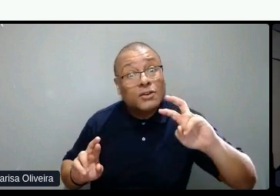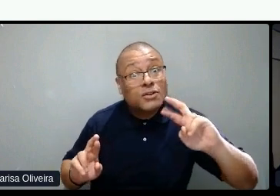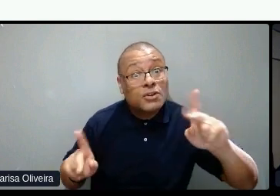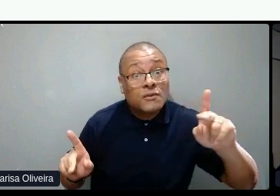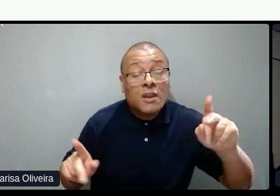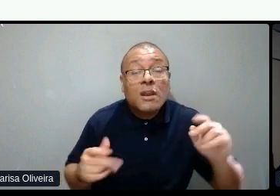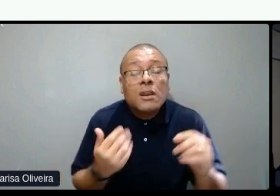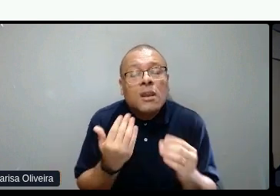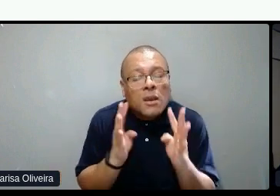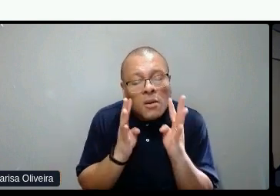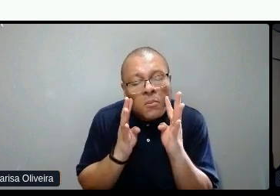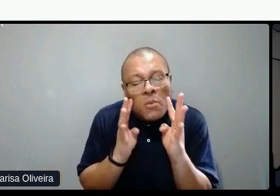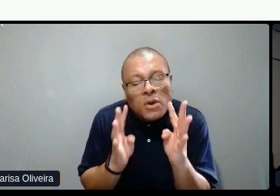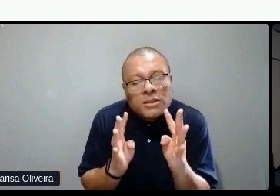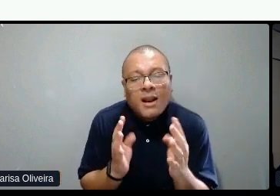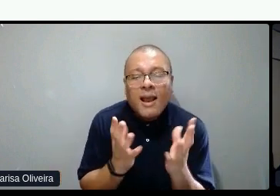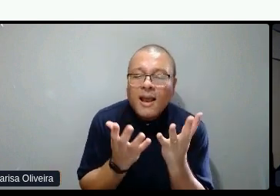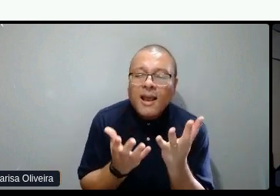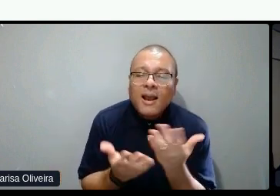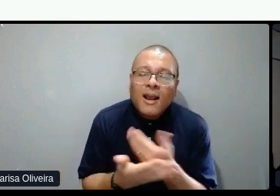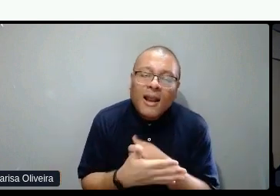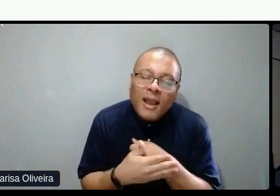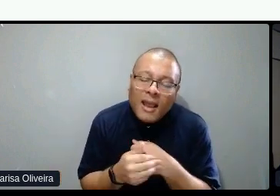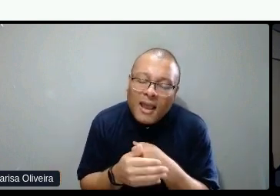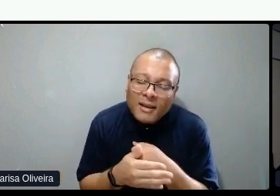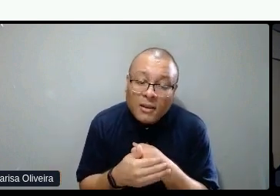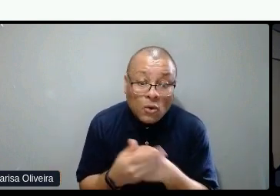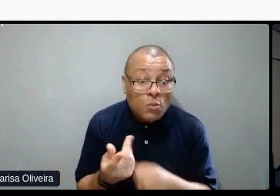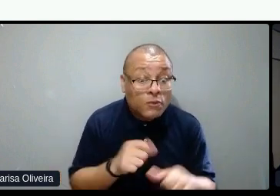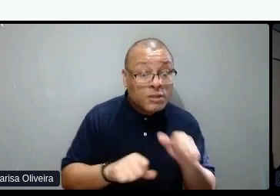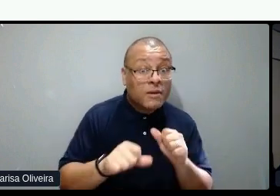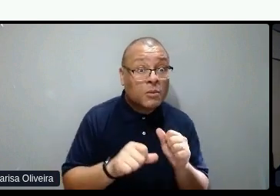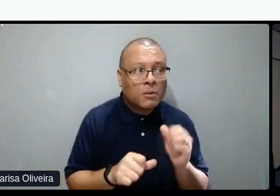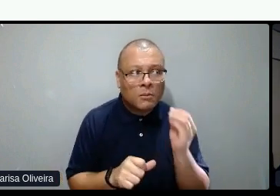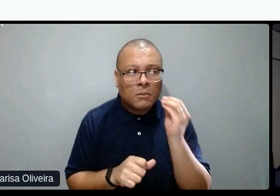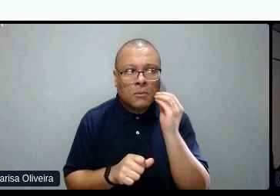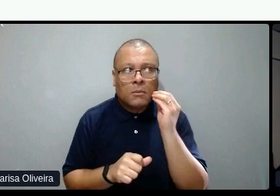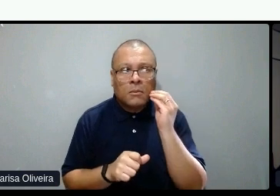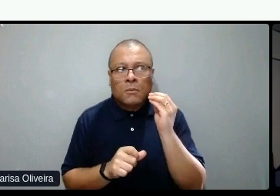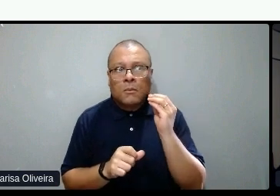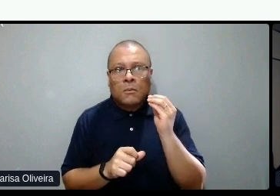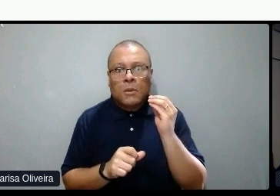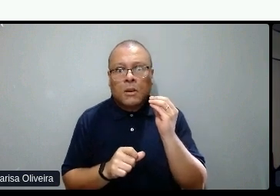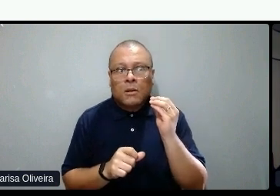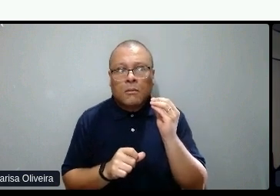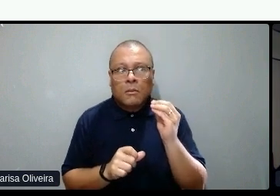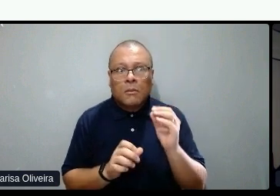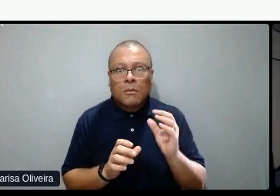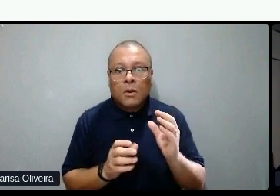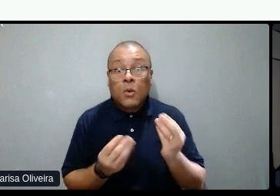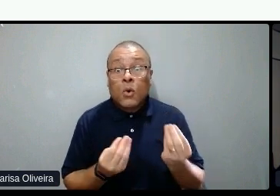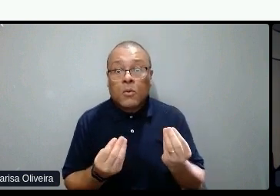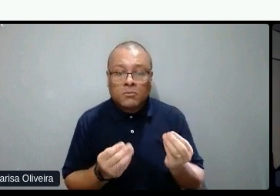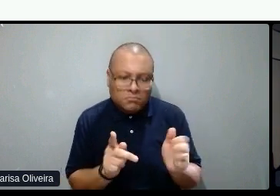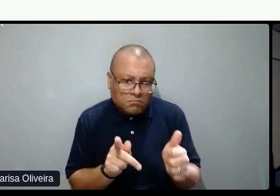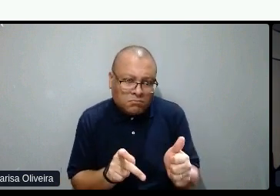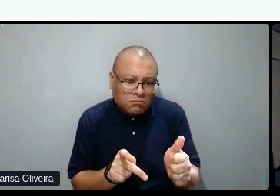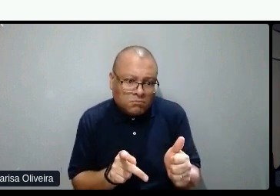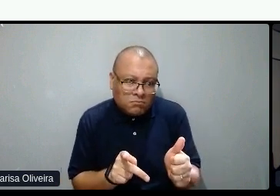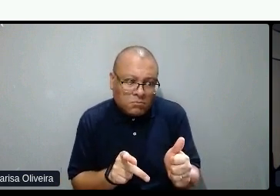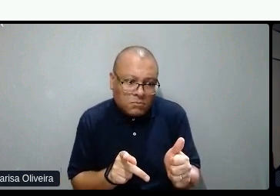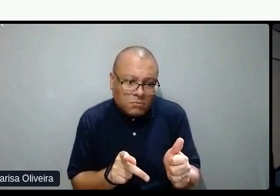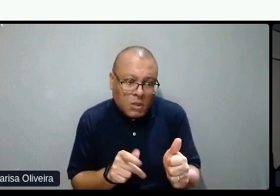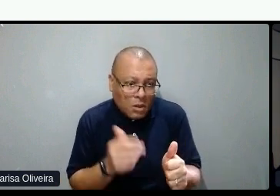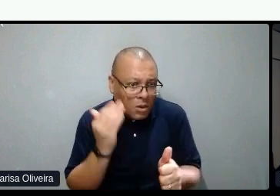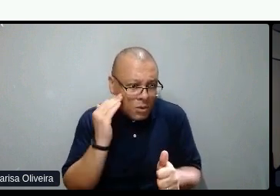affection, can be something that people can react to. And if we don't have a safe environment where we can say, okay, that was a little bit too